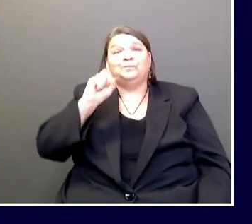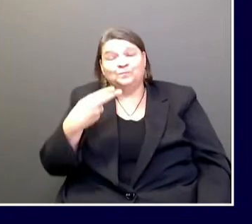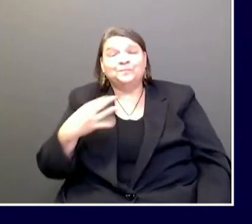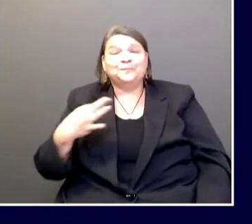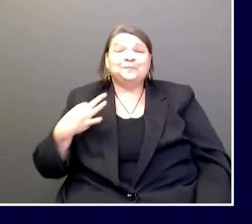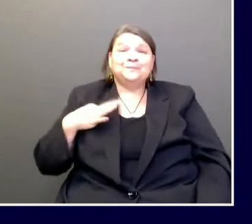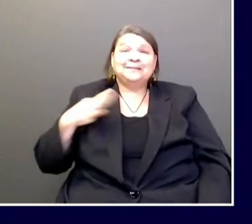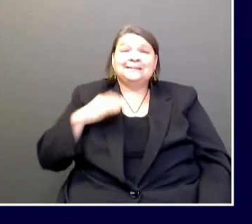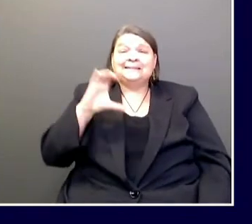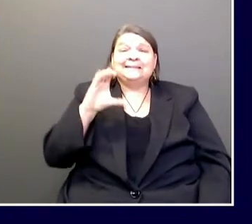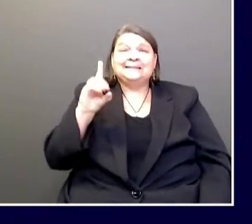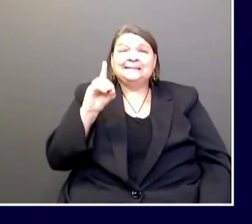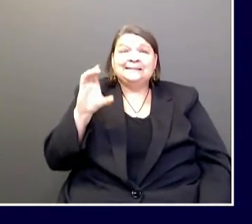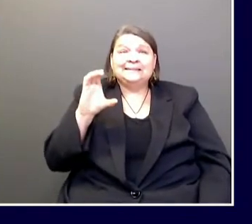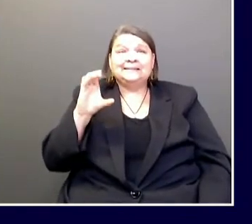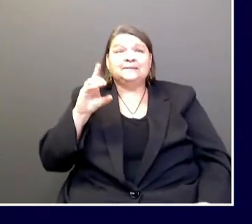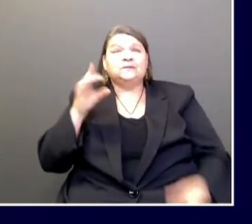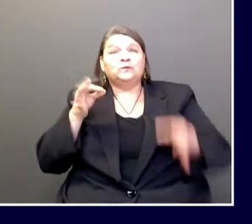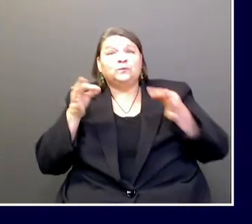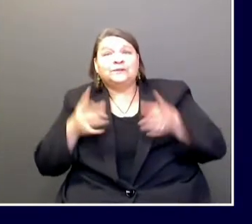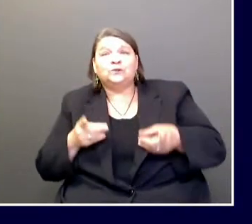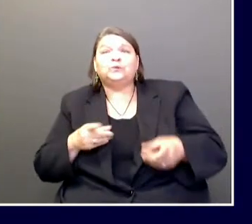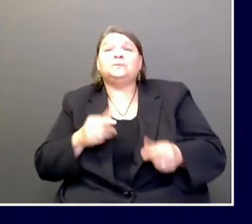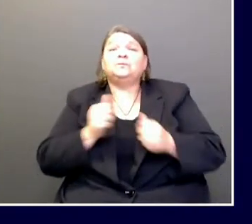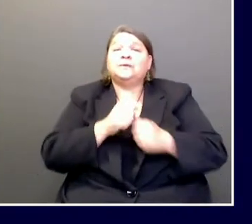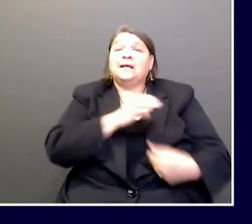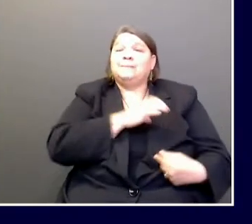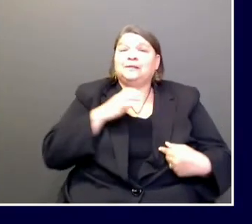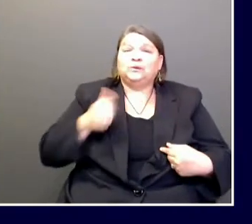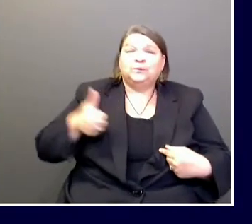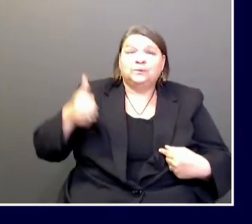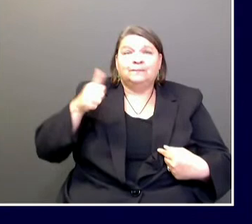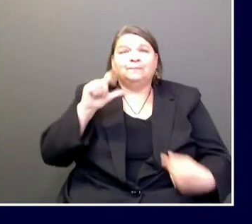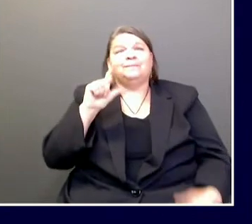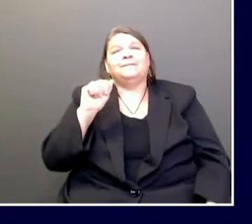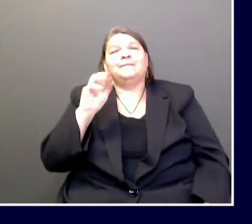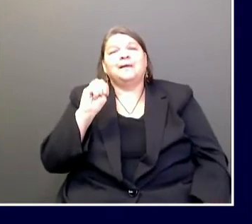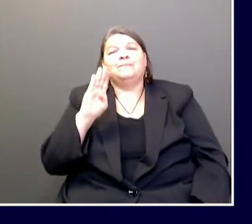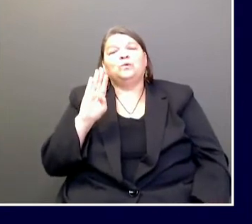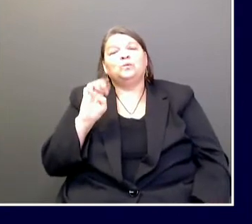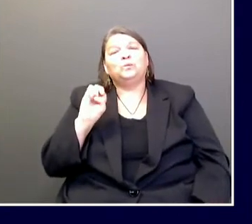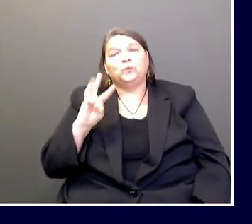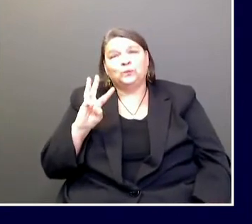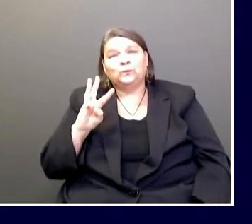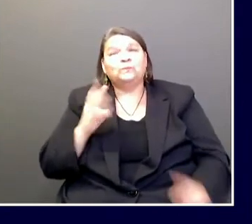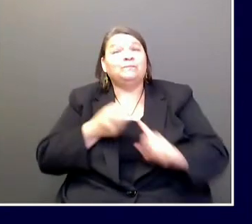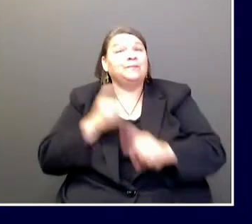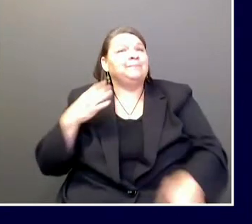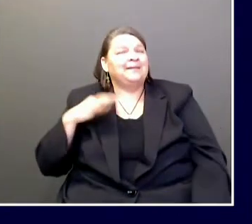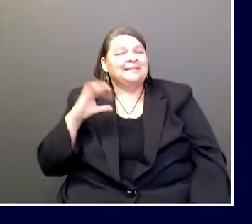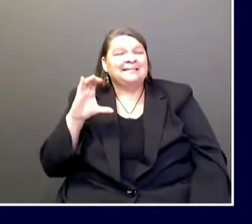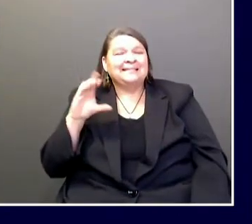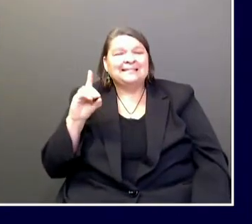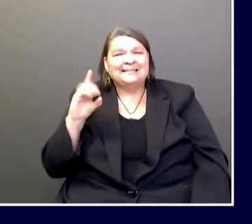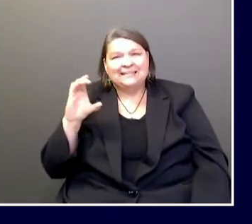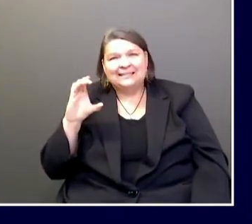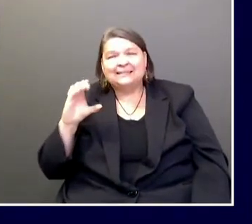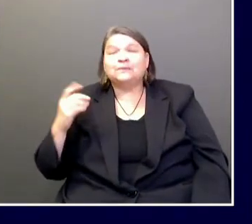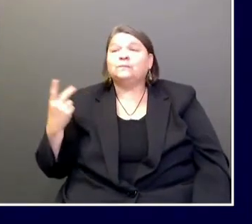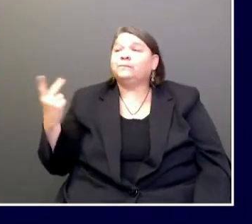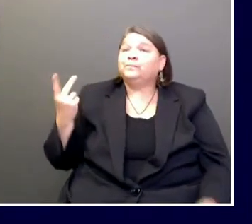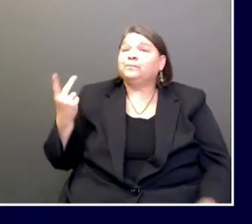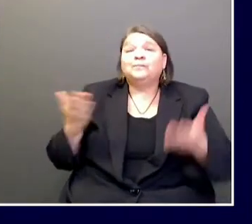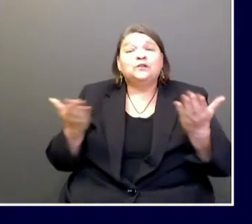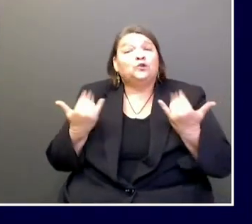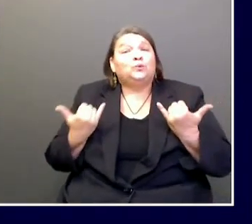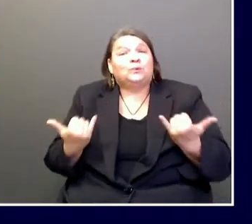and I am joined this afternoon by Commissioner Jeanne Lambrew, Commissioner of Maine's Department of Health and Human Services. Commissioner Lambrew and I are pleased to join